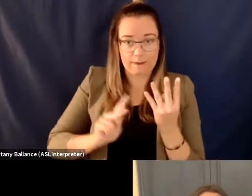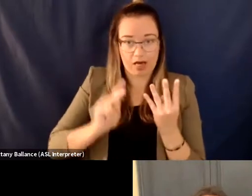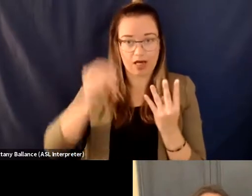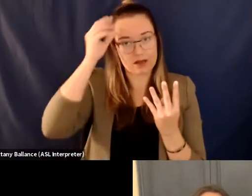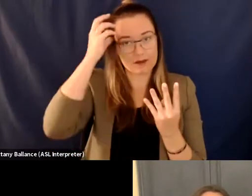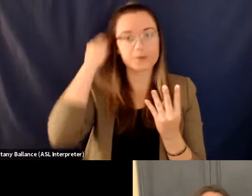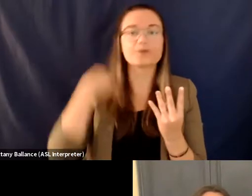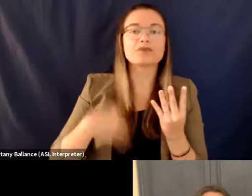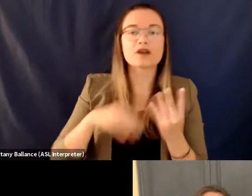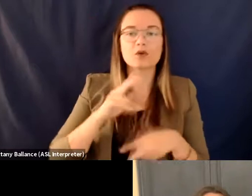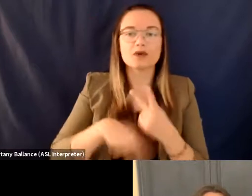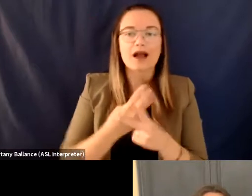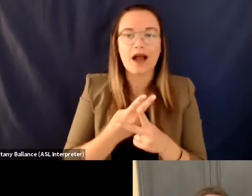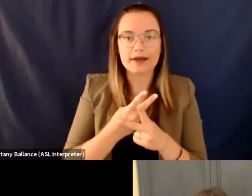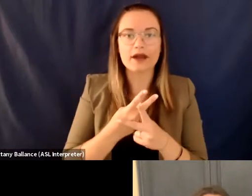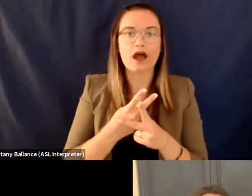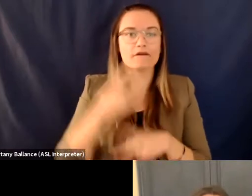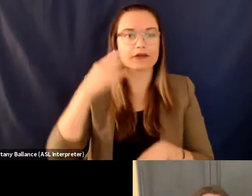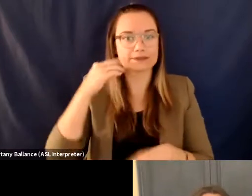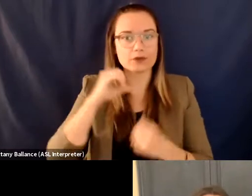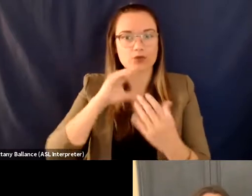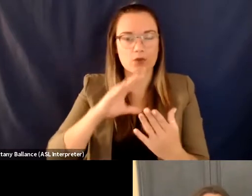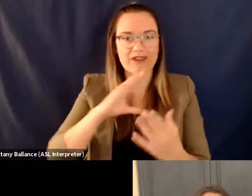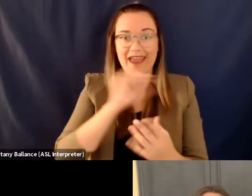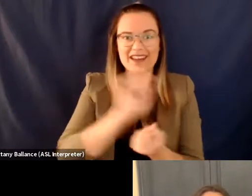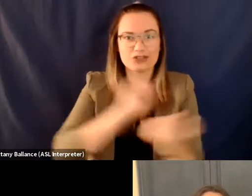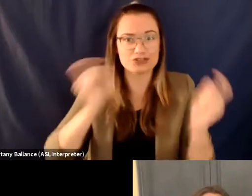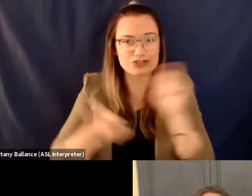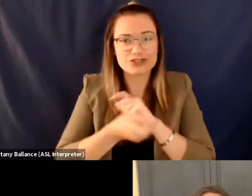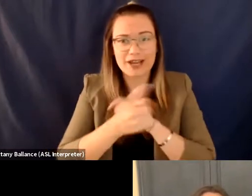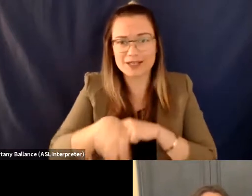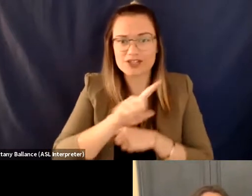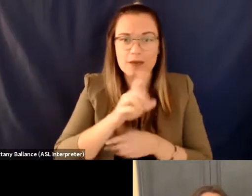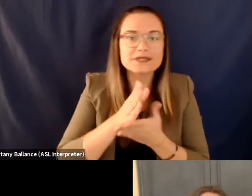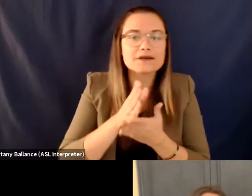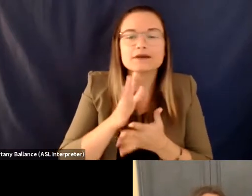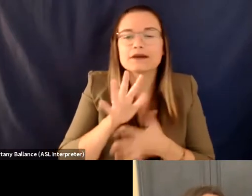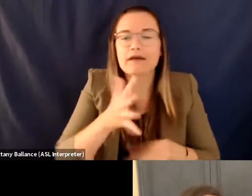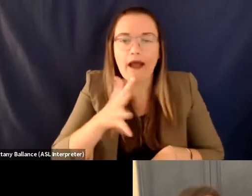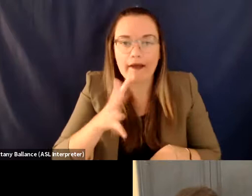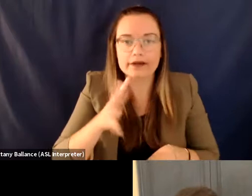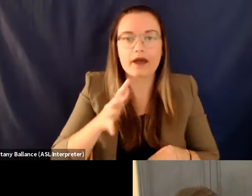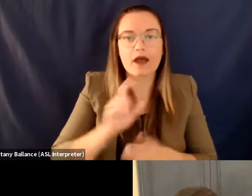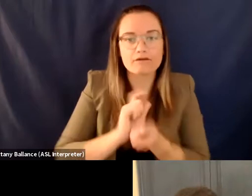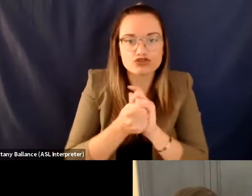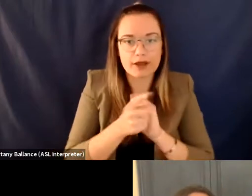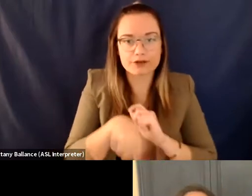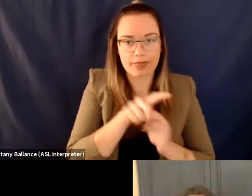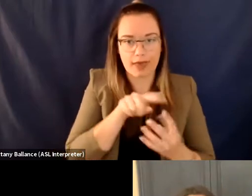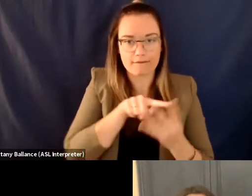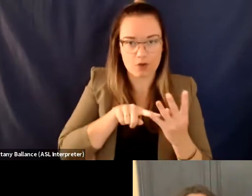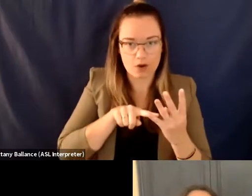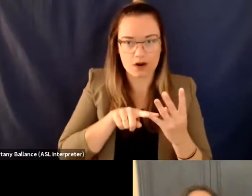that it was a kind of crucible, and it really did change them in some way that was sort